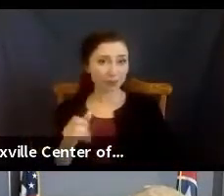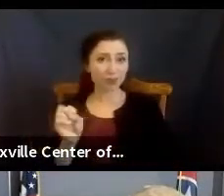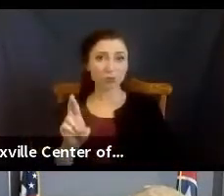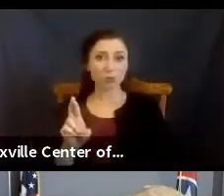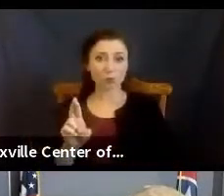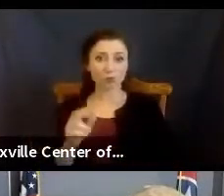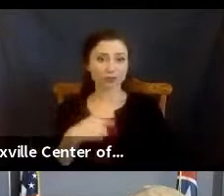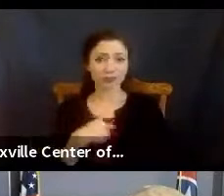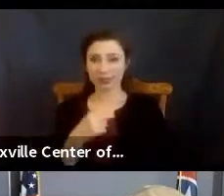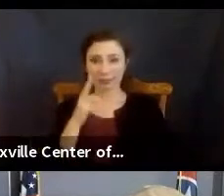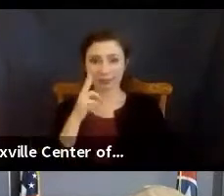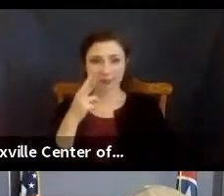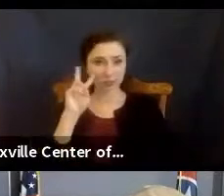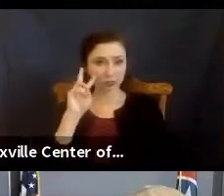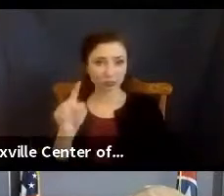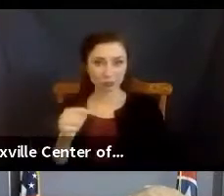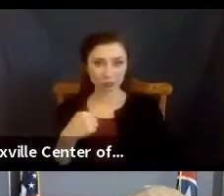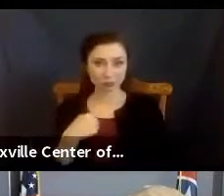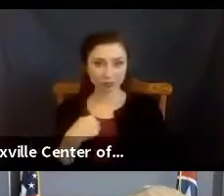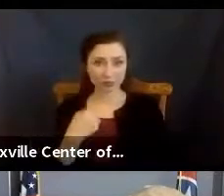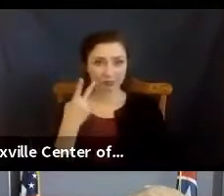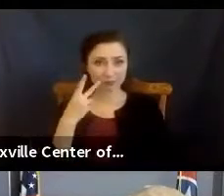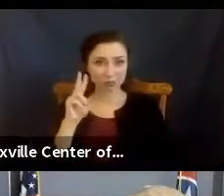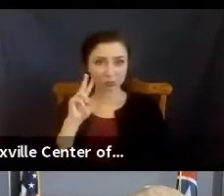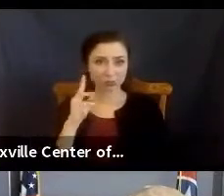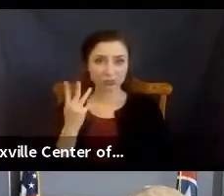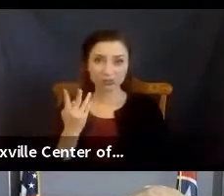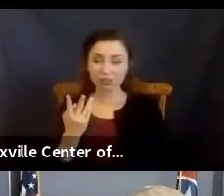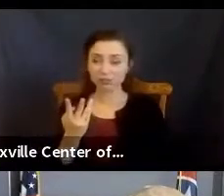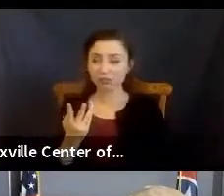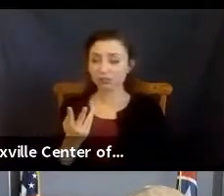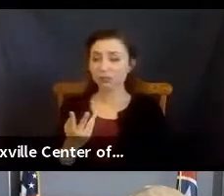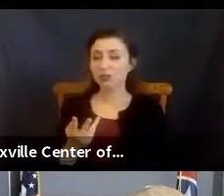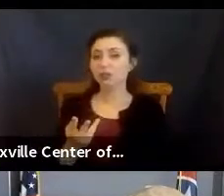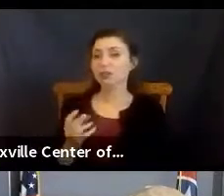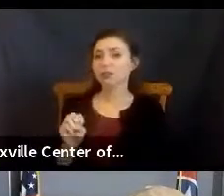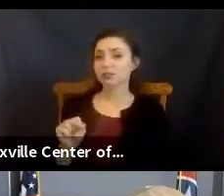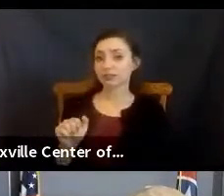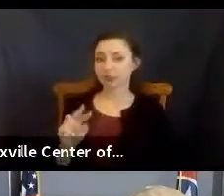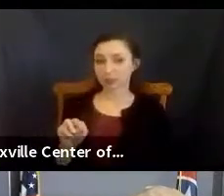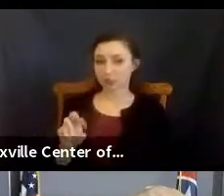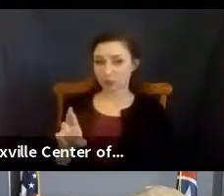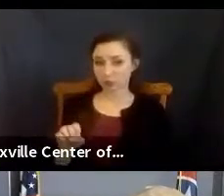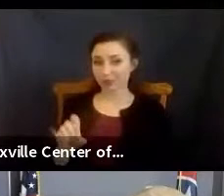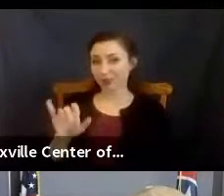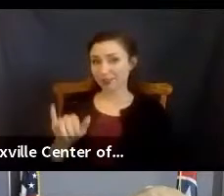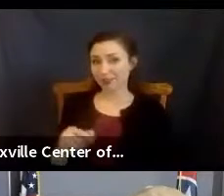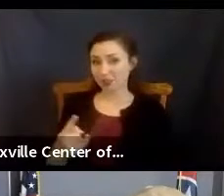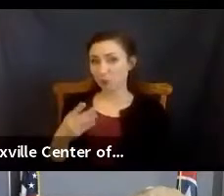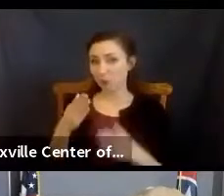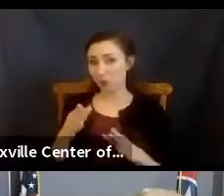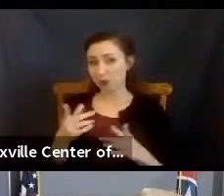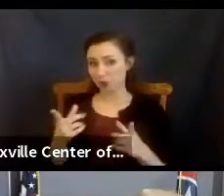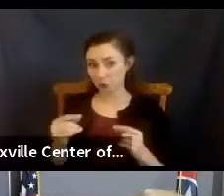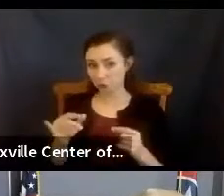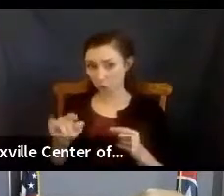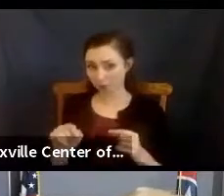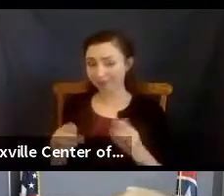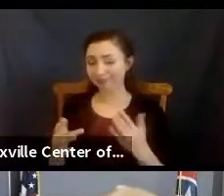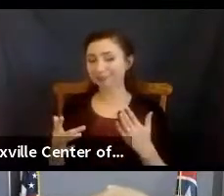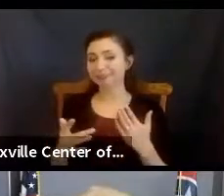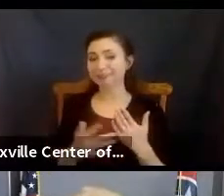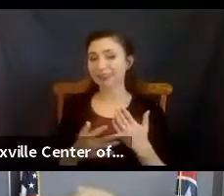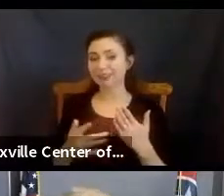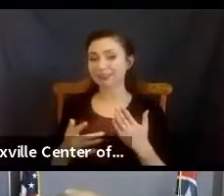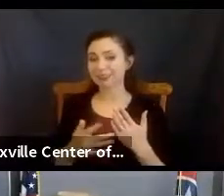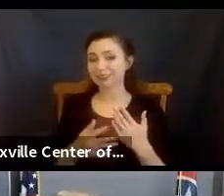or did I misunderstand what you said before we move on? I said that's one way to do it, and probably technically